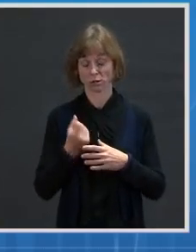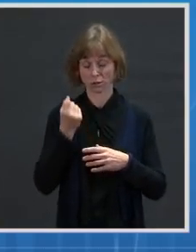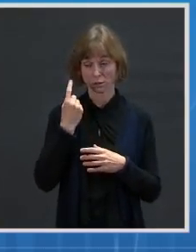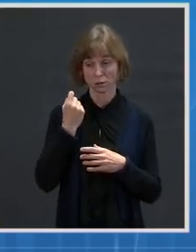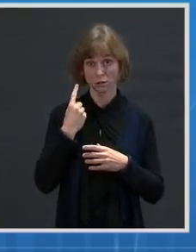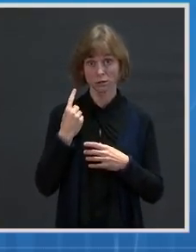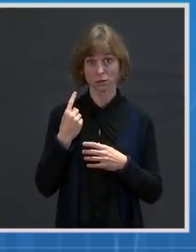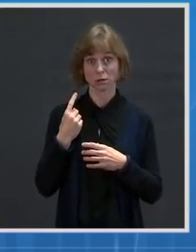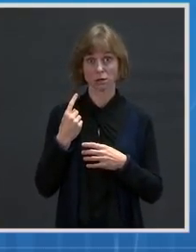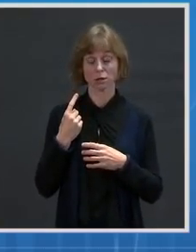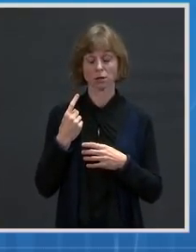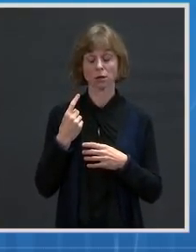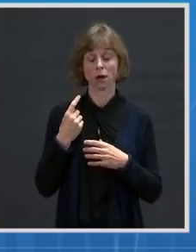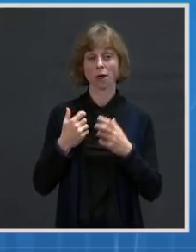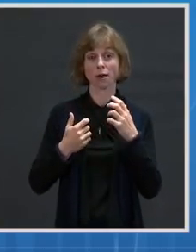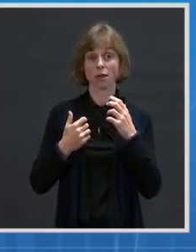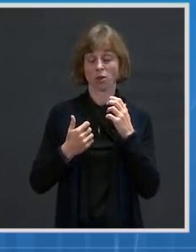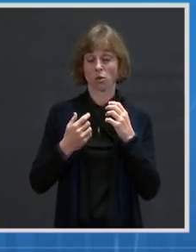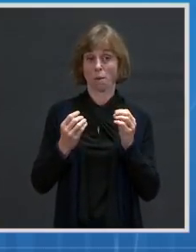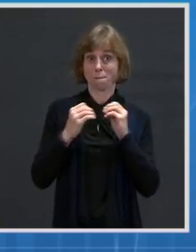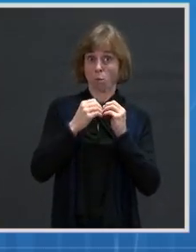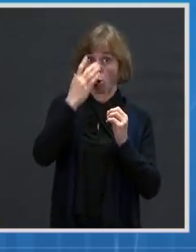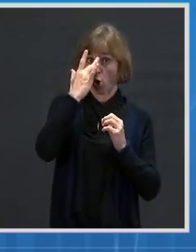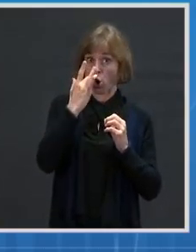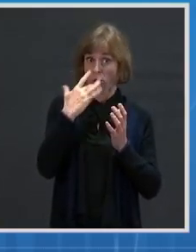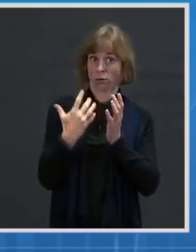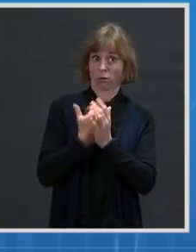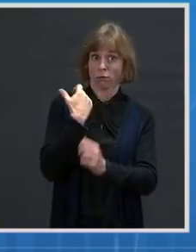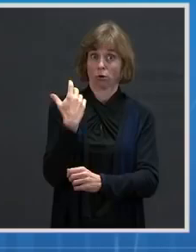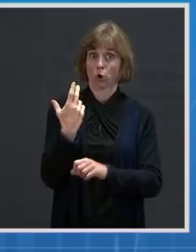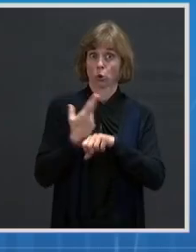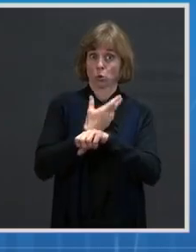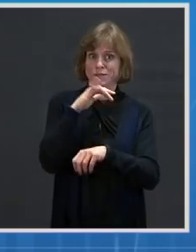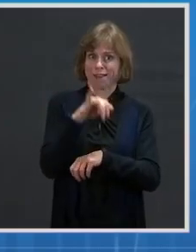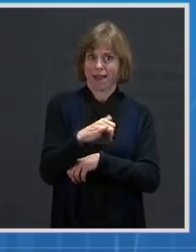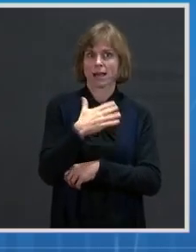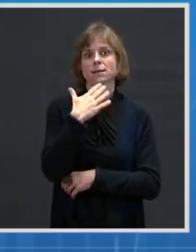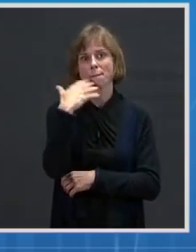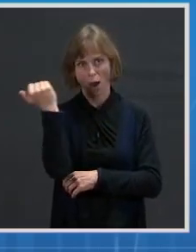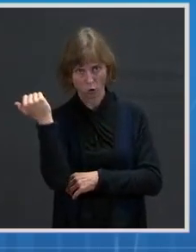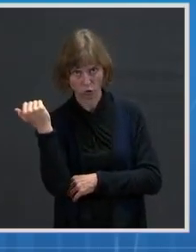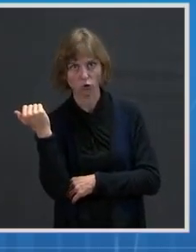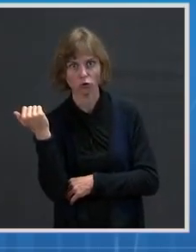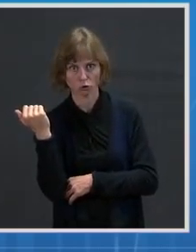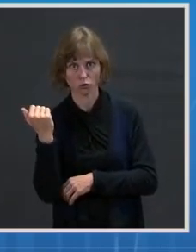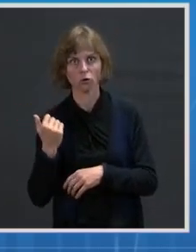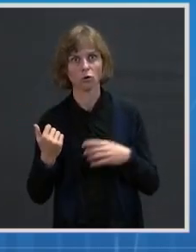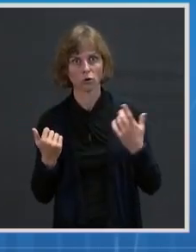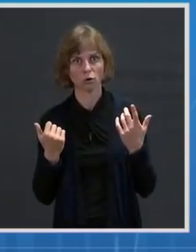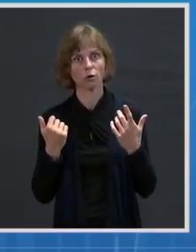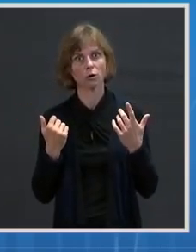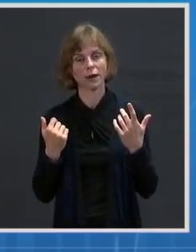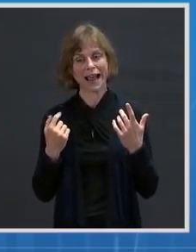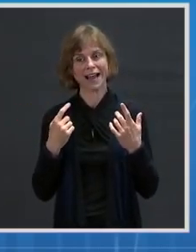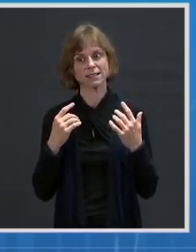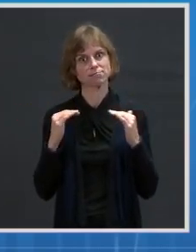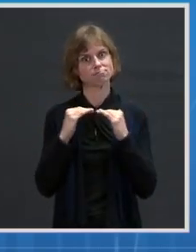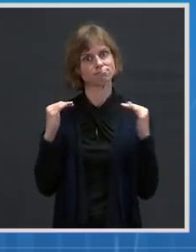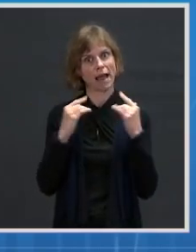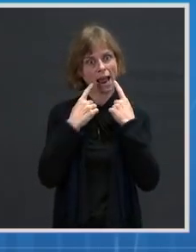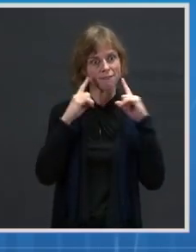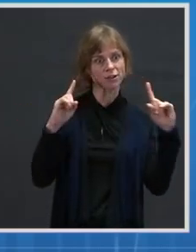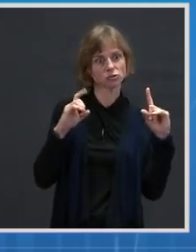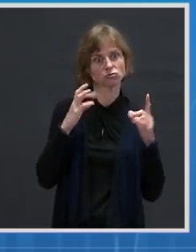one uses these, the better. These are as efficient and more efficient in those individuals who